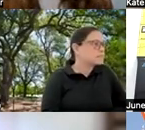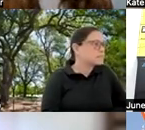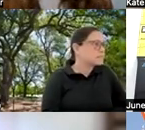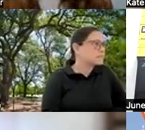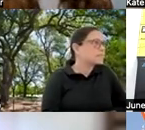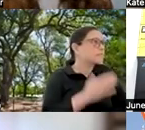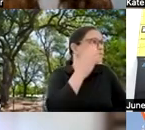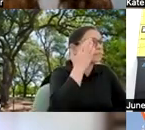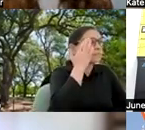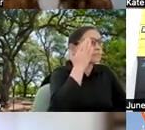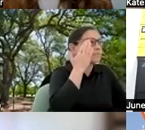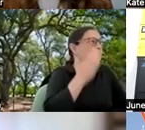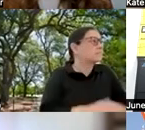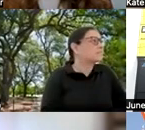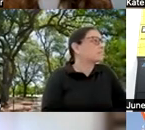relationships.